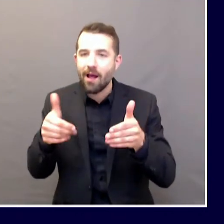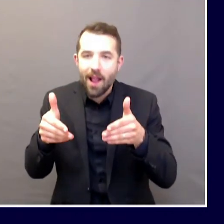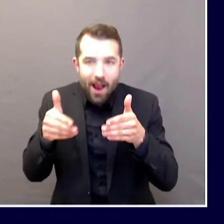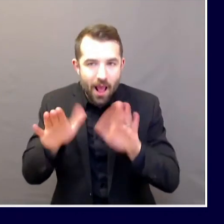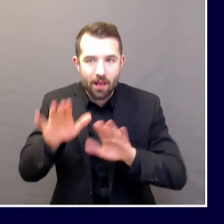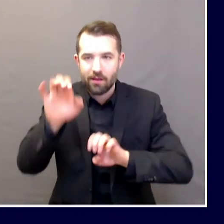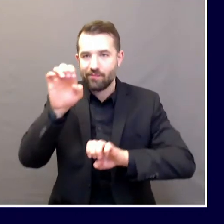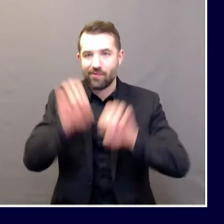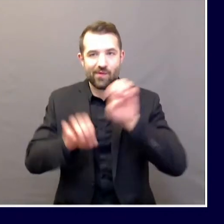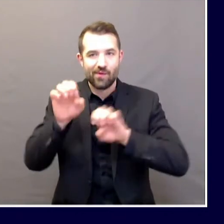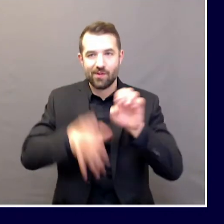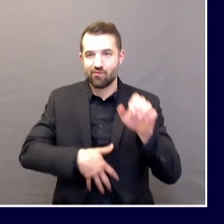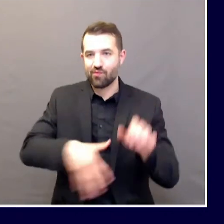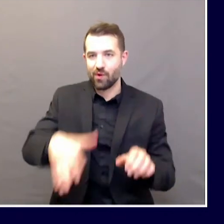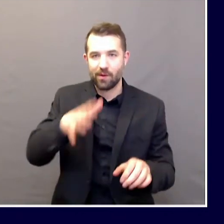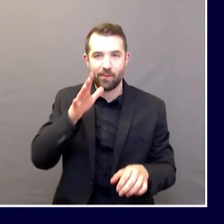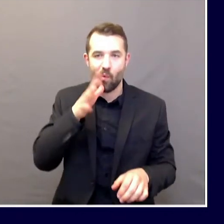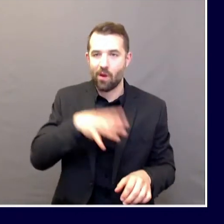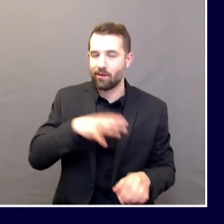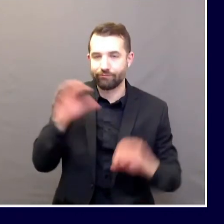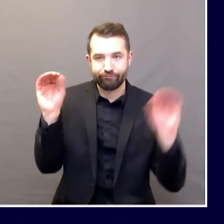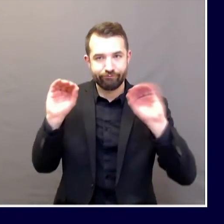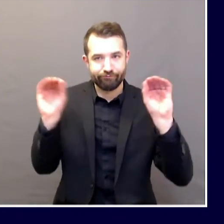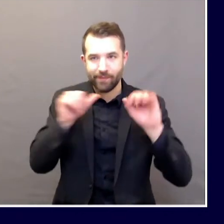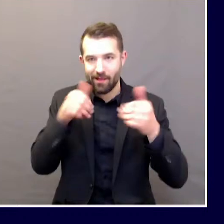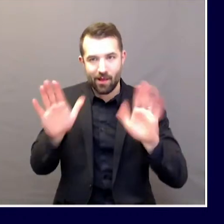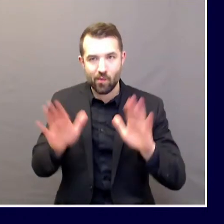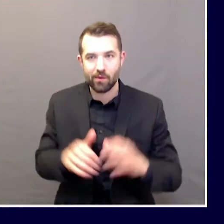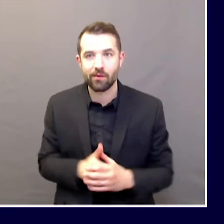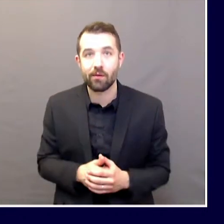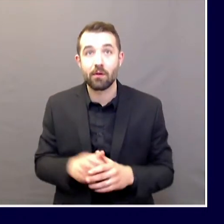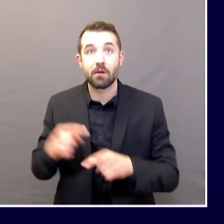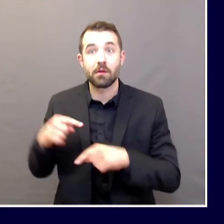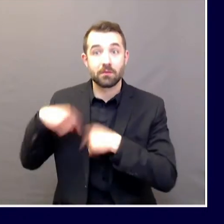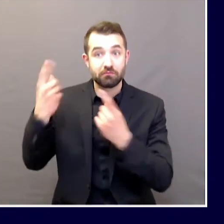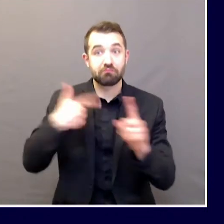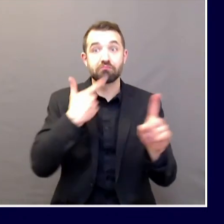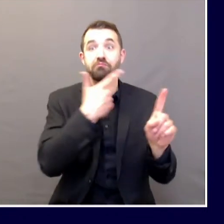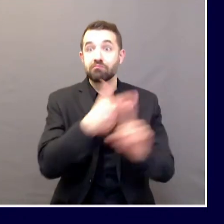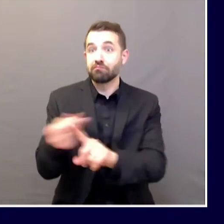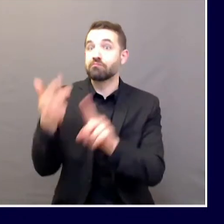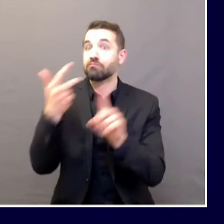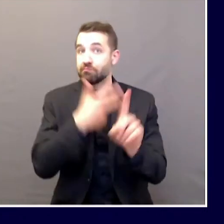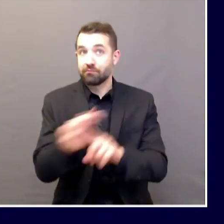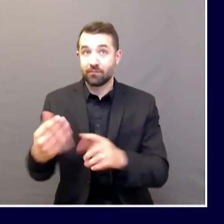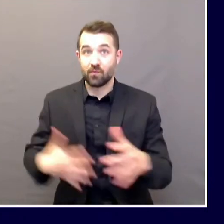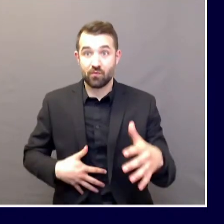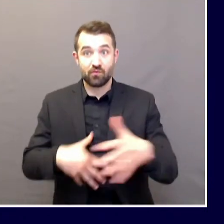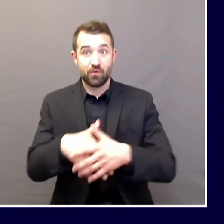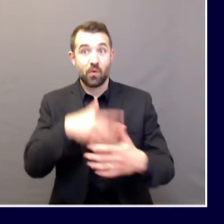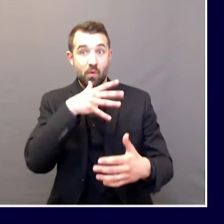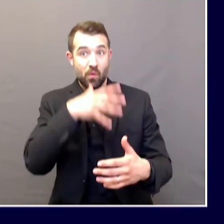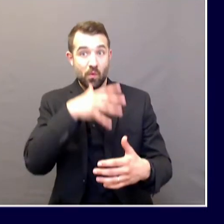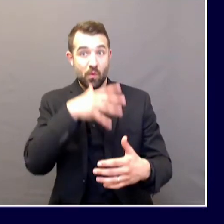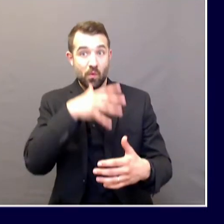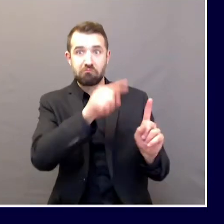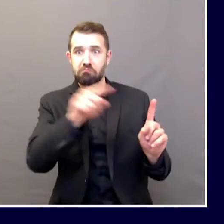vaccine to suggest that it is both safe and effective. And so although we don't have a strong recommendation on